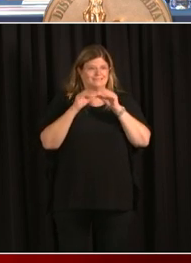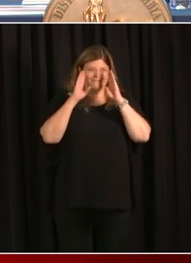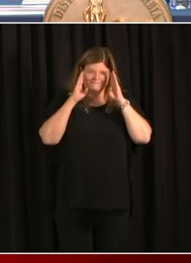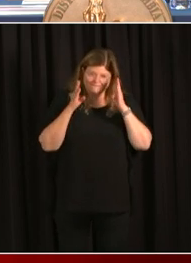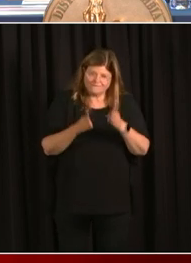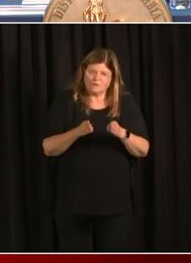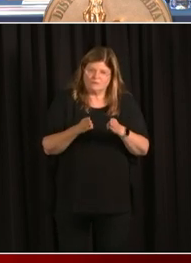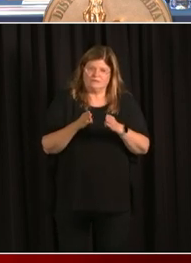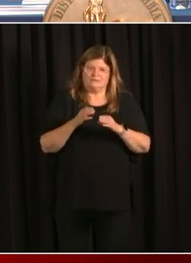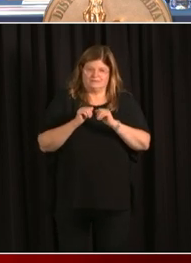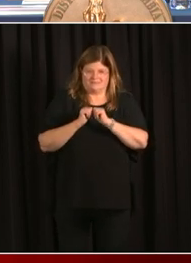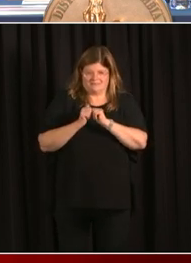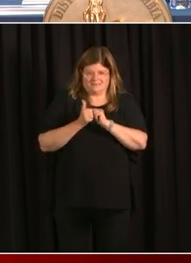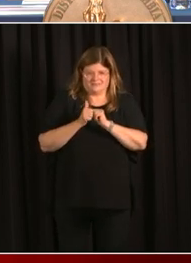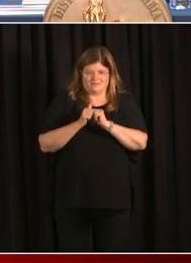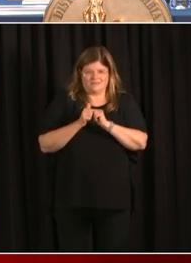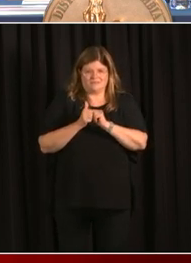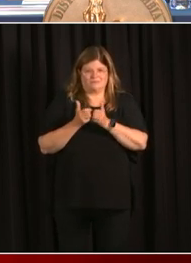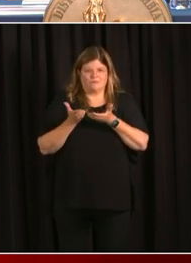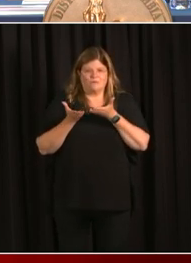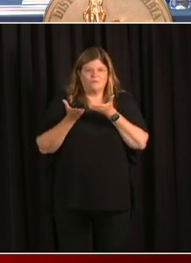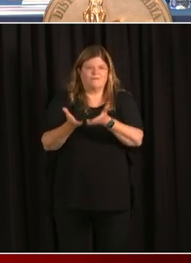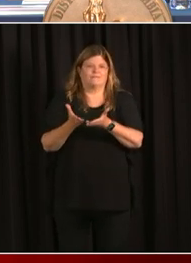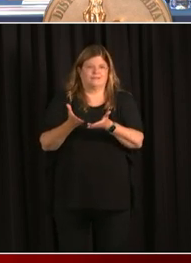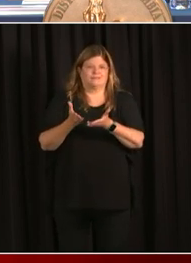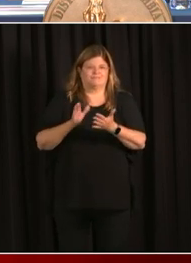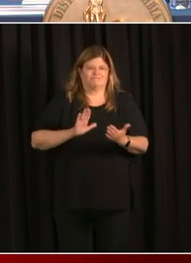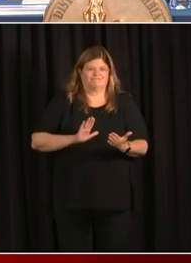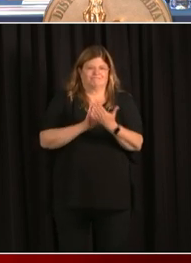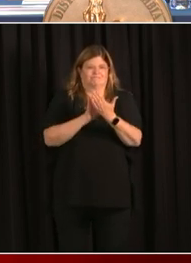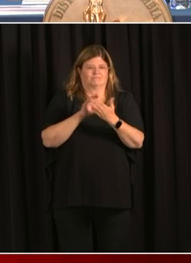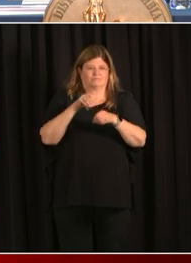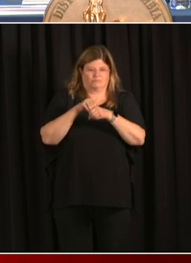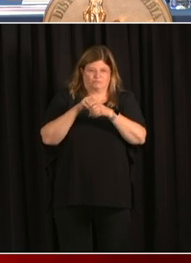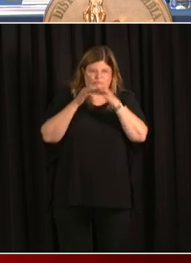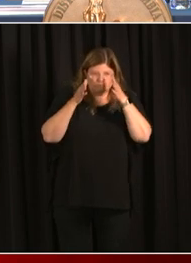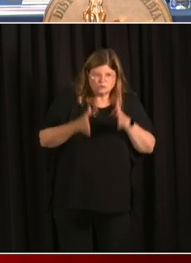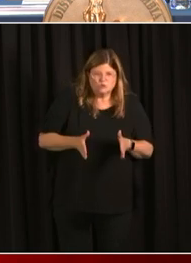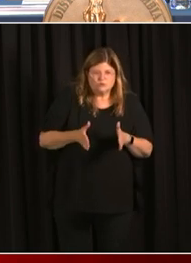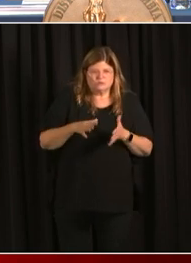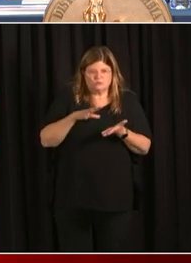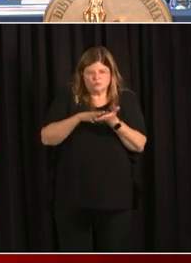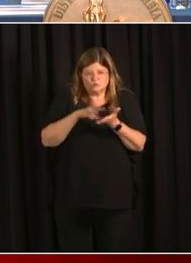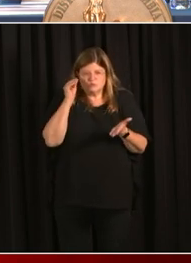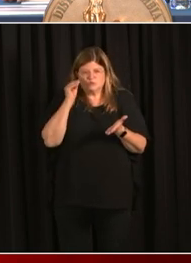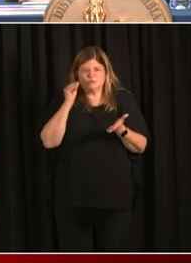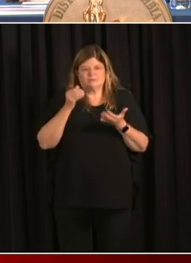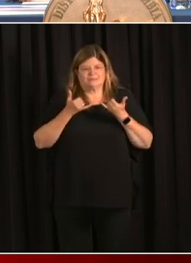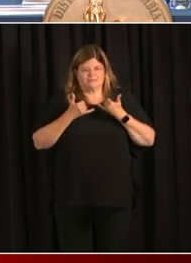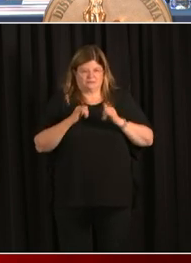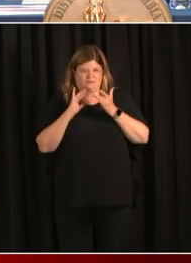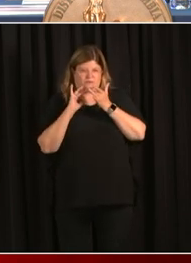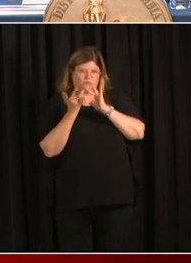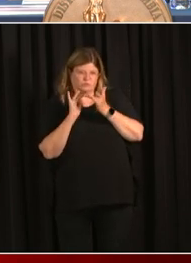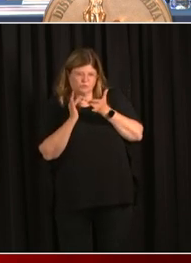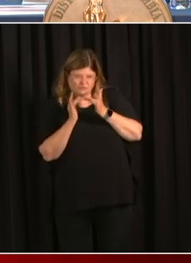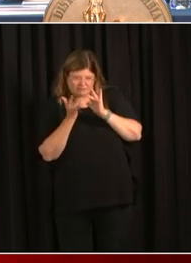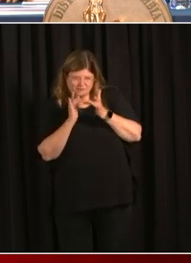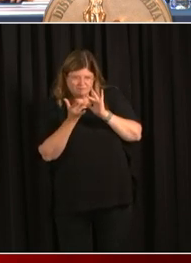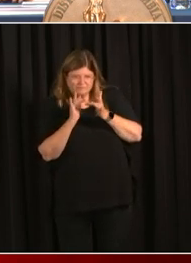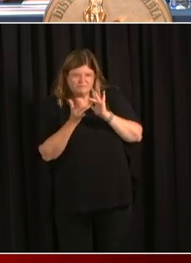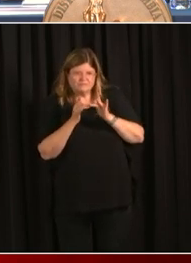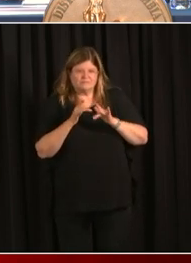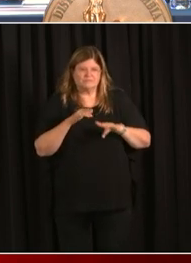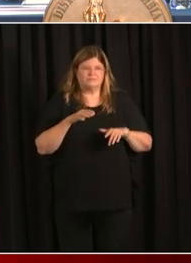how we can offer in-person learning opportunities in addition to virtual learning